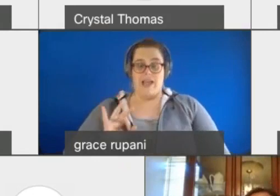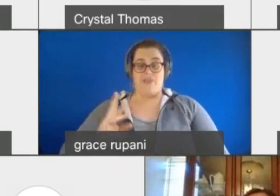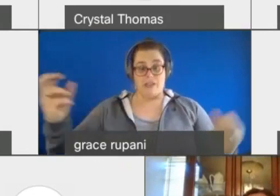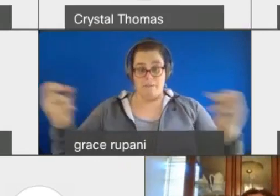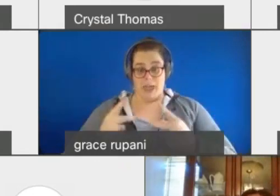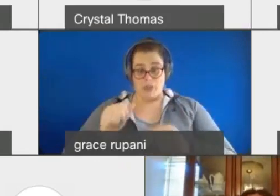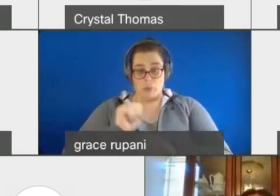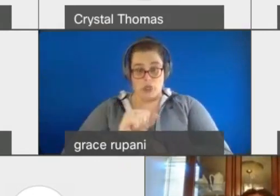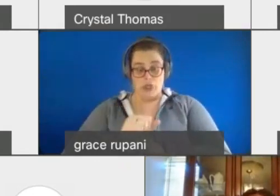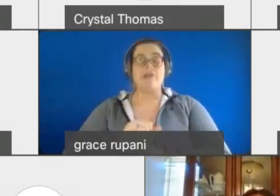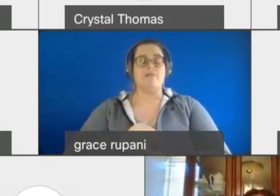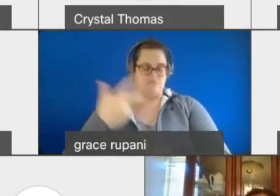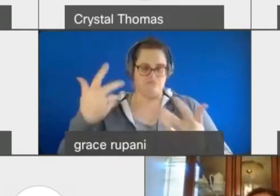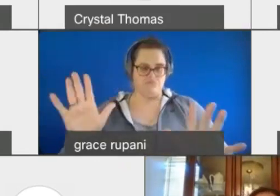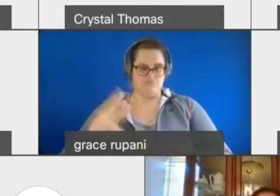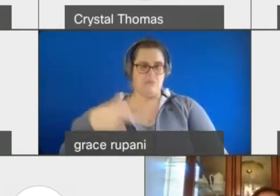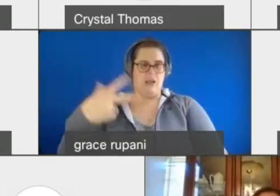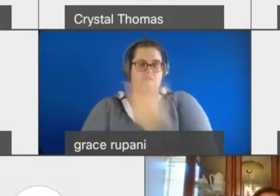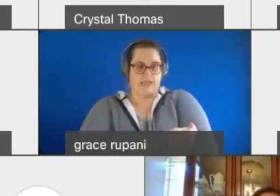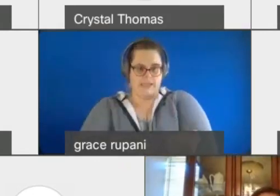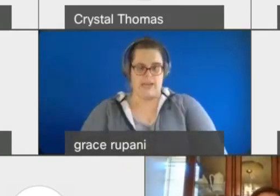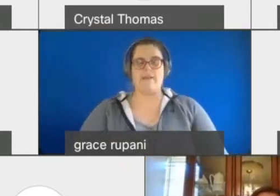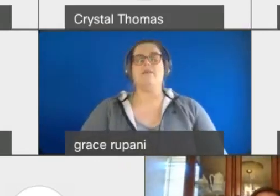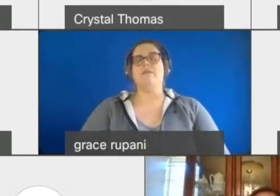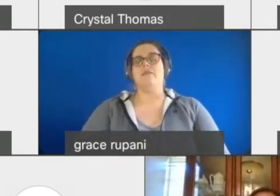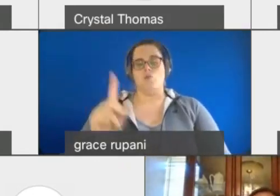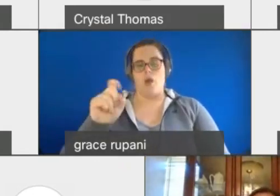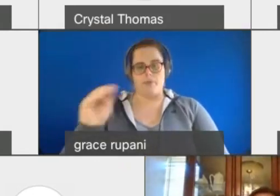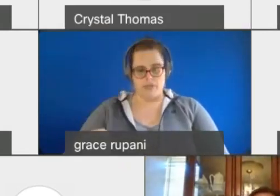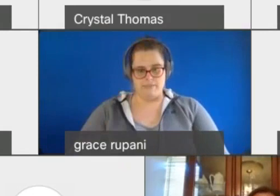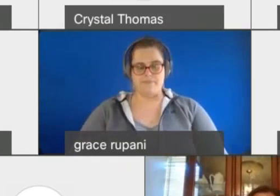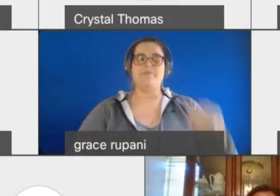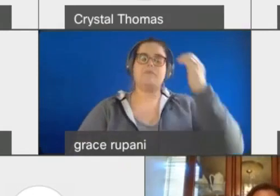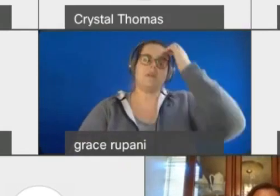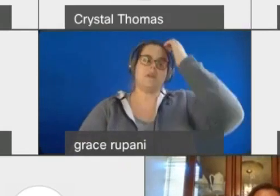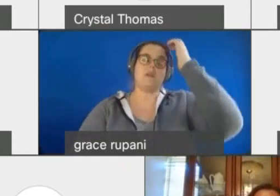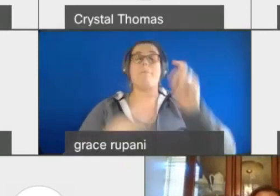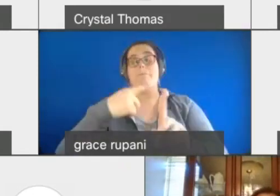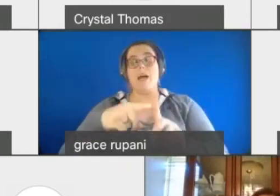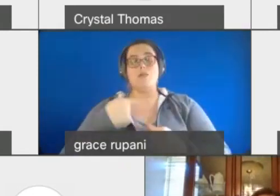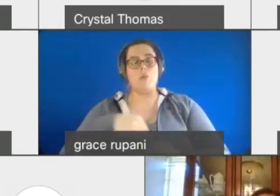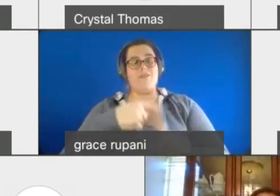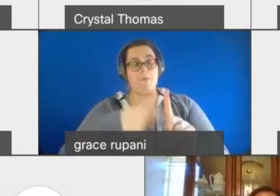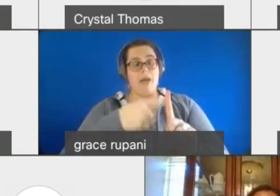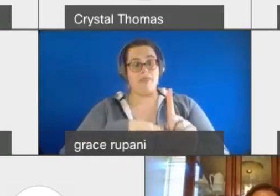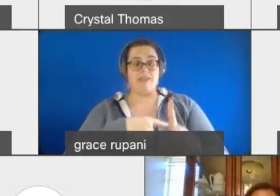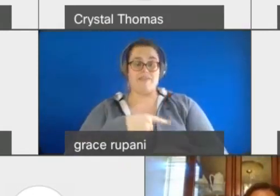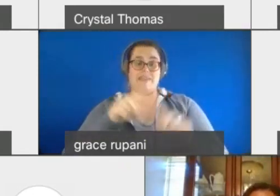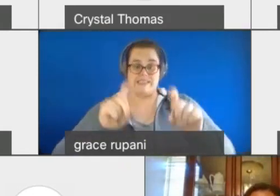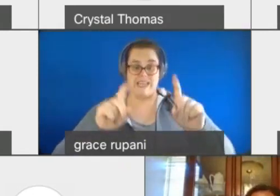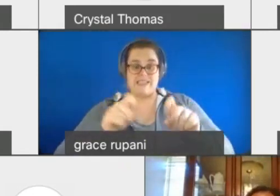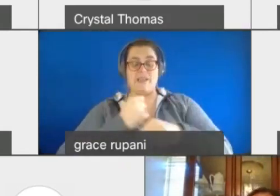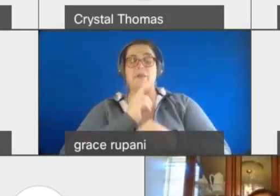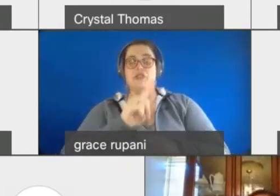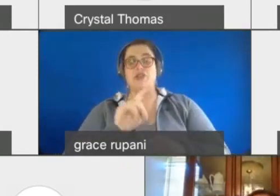vaccinated. We also did monthly COVID testing to ensure that people are safe, and it is still ongoing. Both staff and persons, they